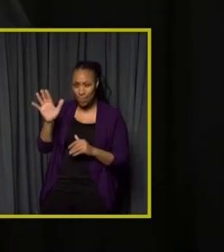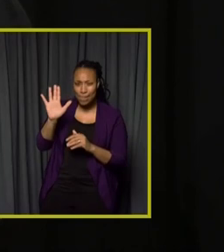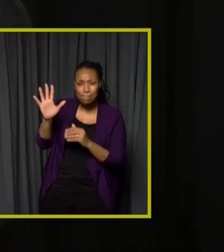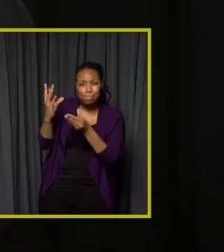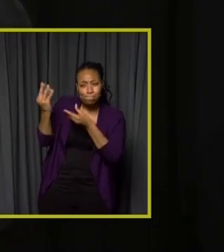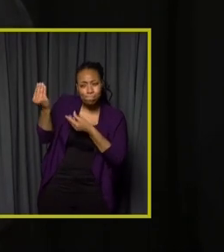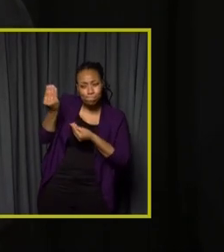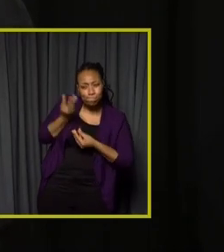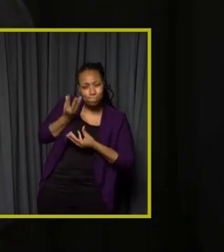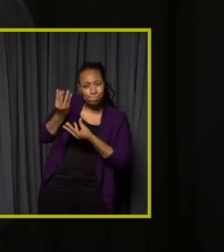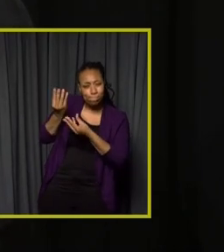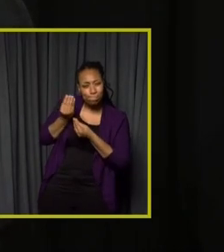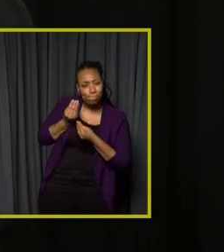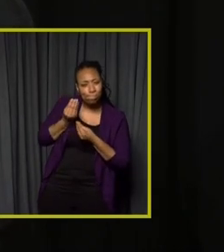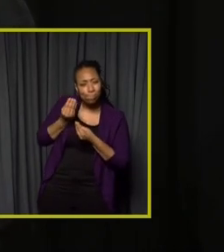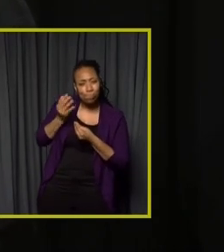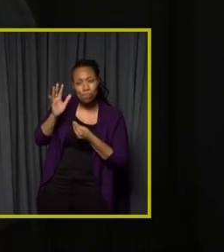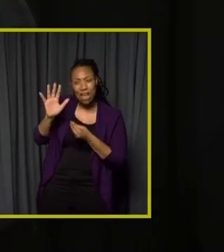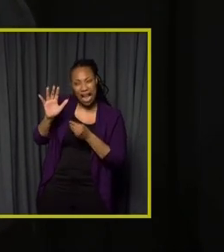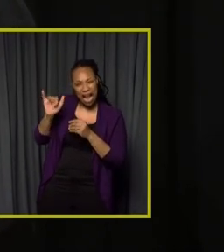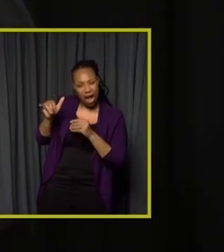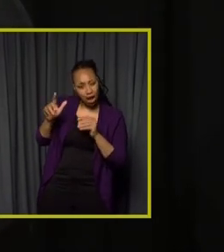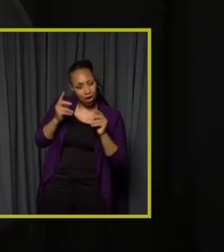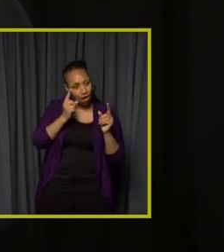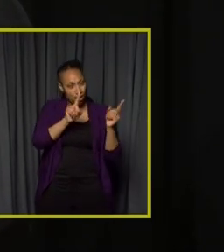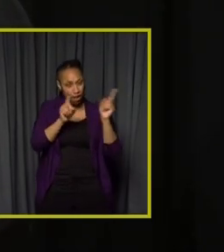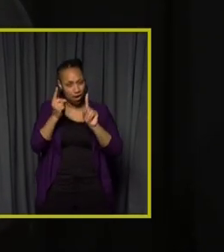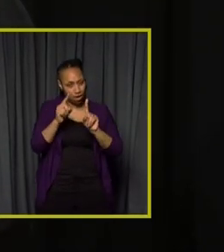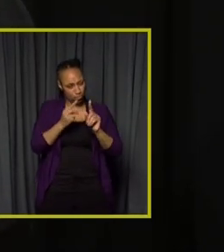get somebody, tell them to join in, go to